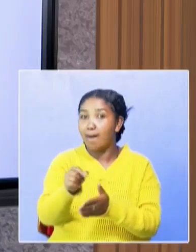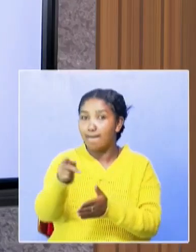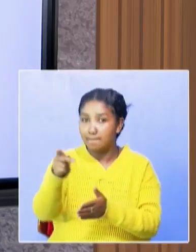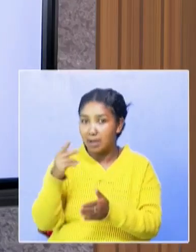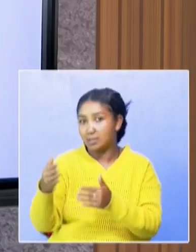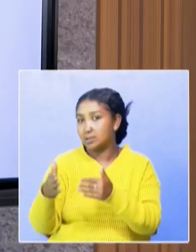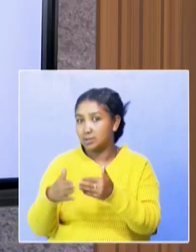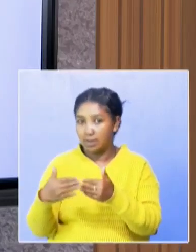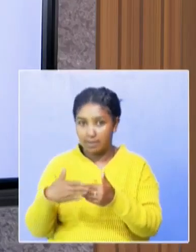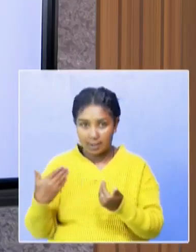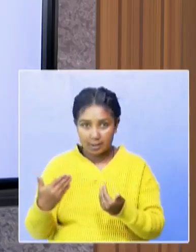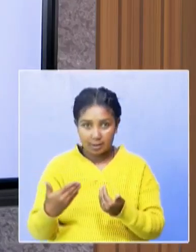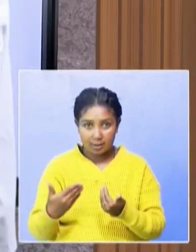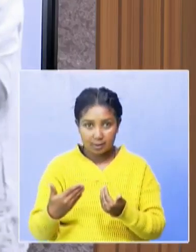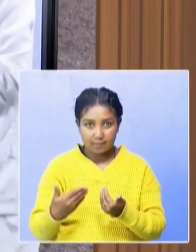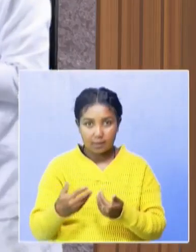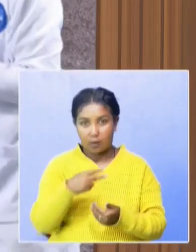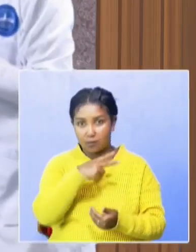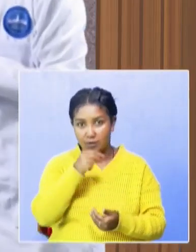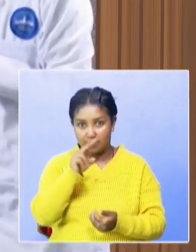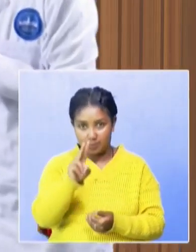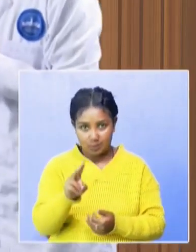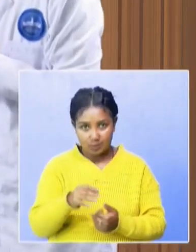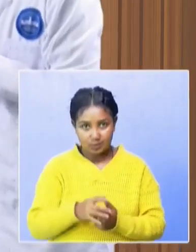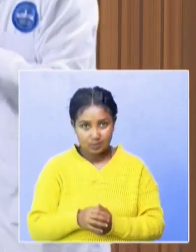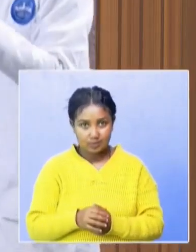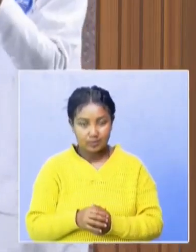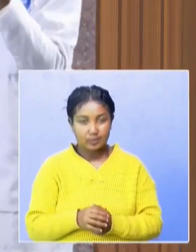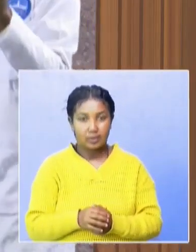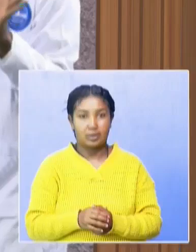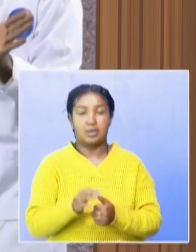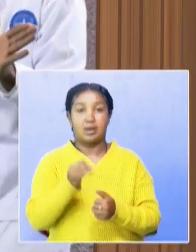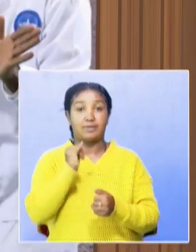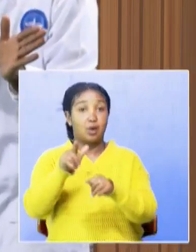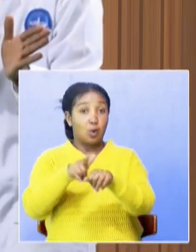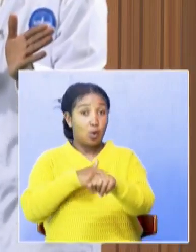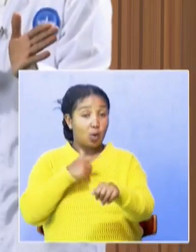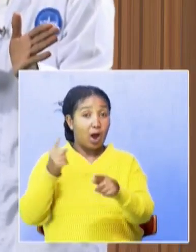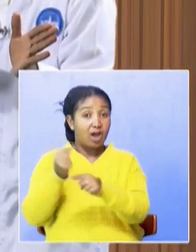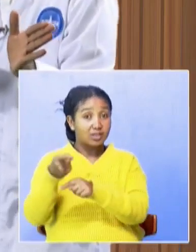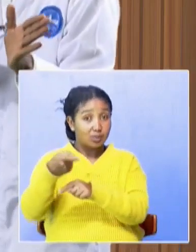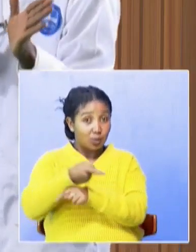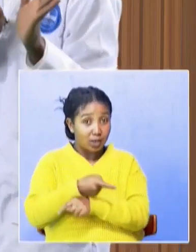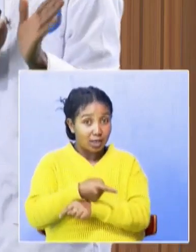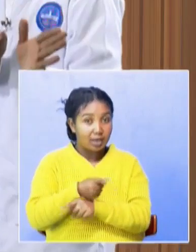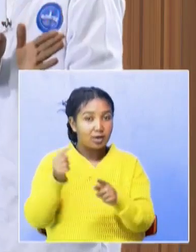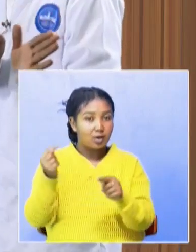past, yes, simple tense. If it is a long action,